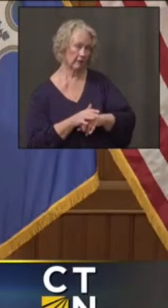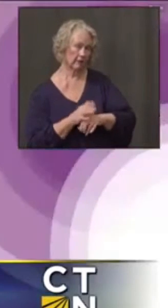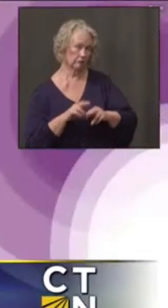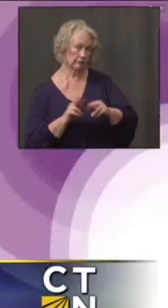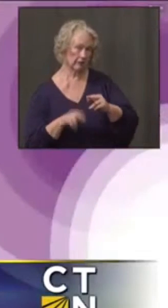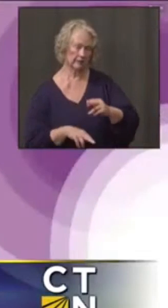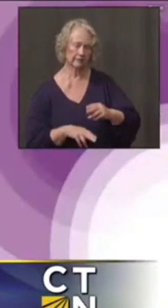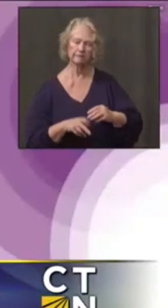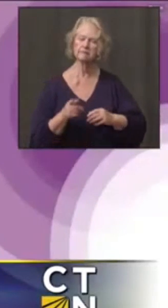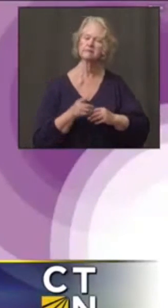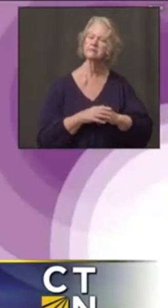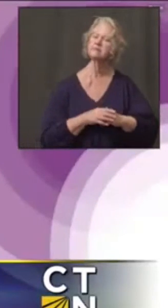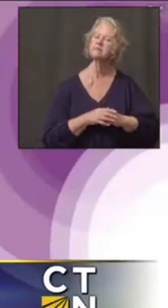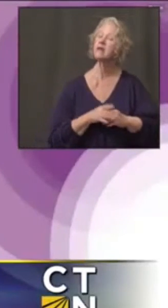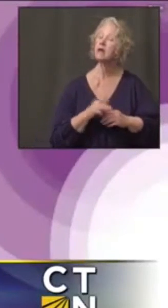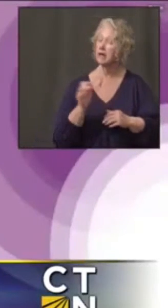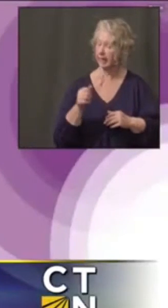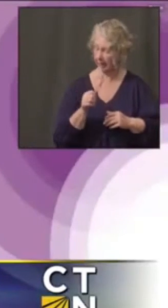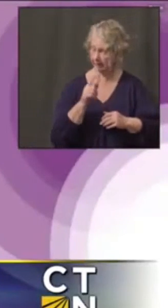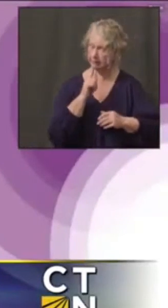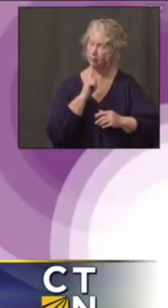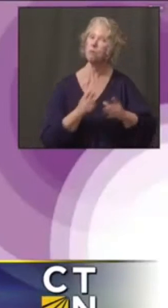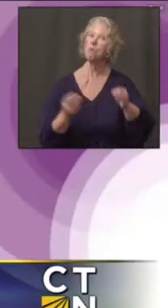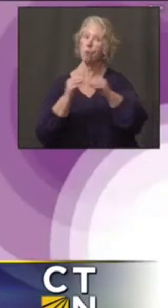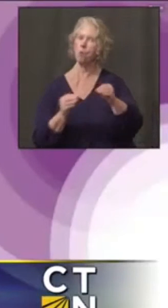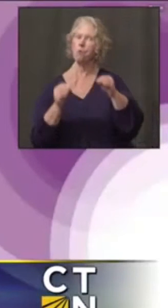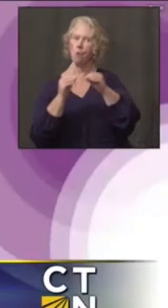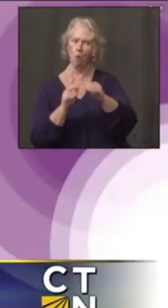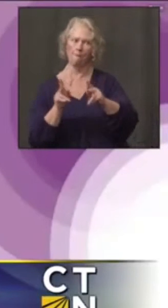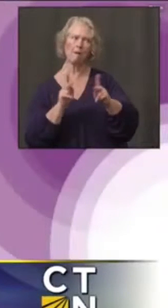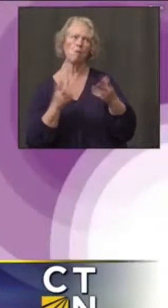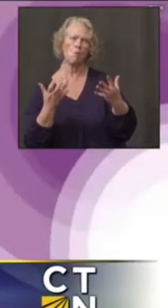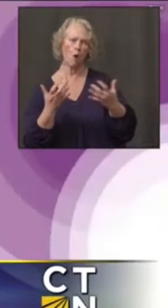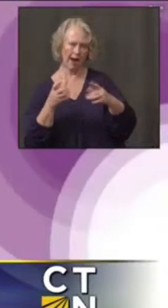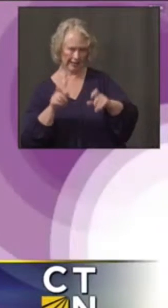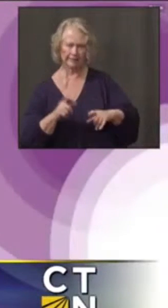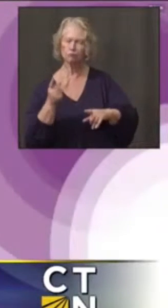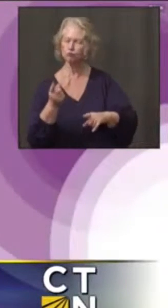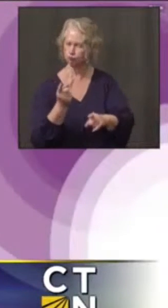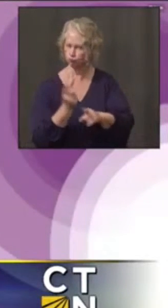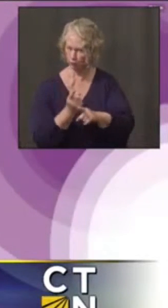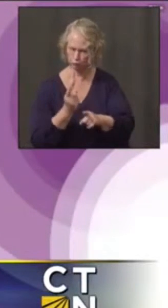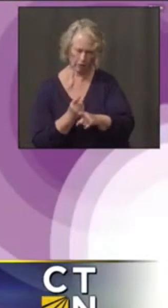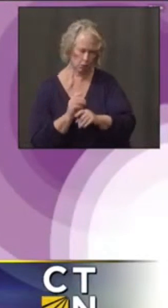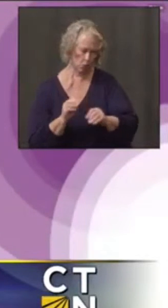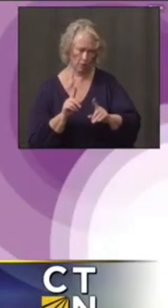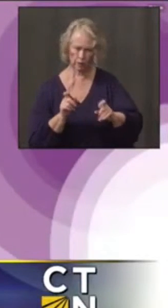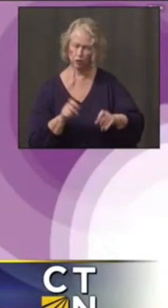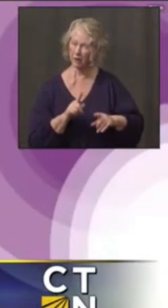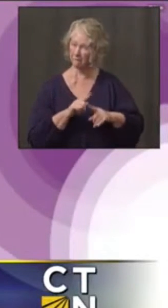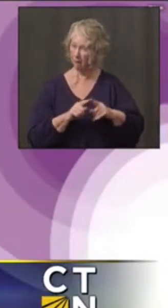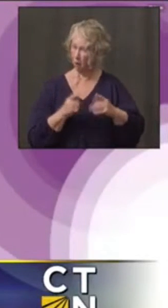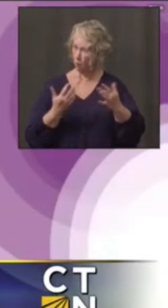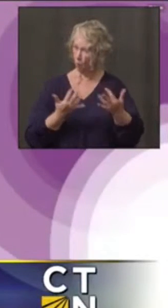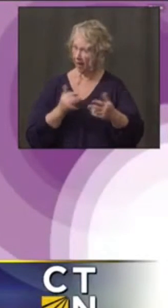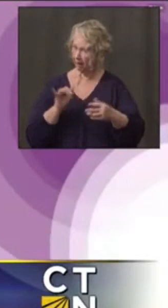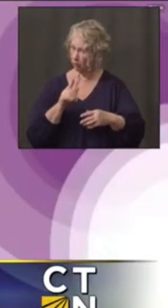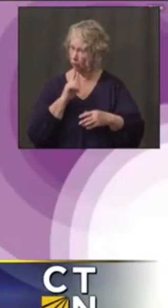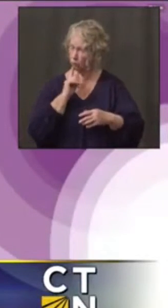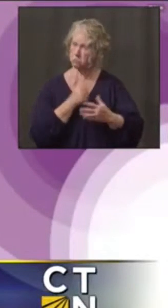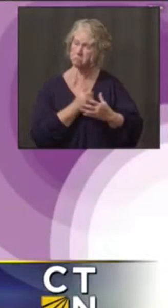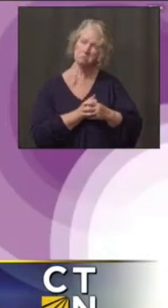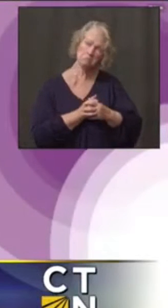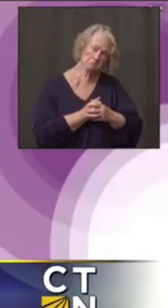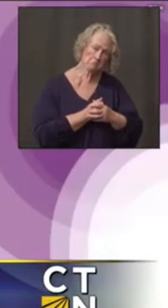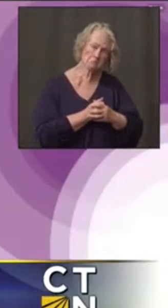testing, certainly the demand has increased over the last couple of weeks, no question about it. I don't know that our wait time has necessarily been impacted, because we